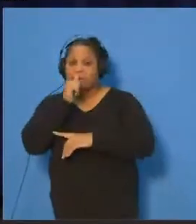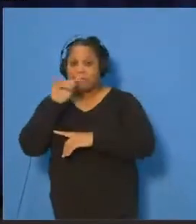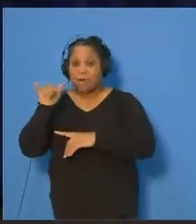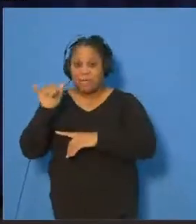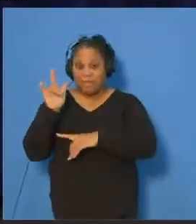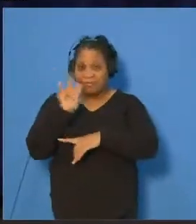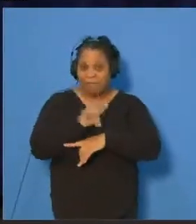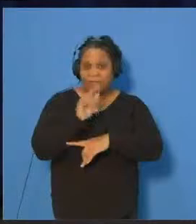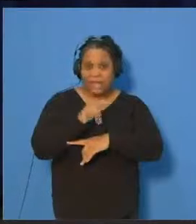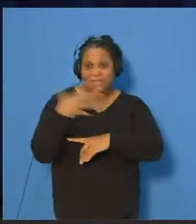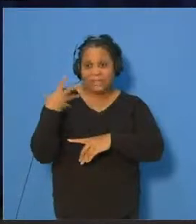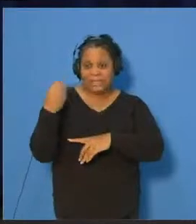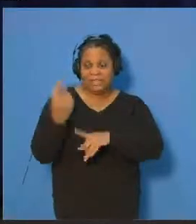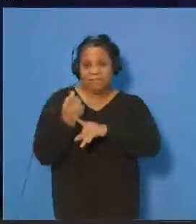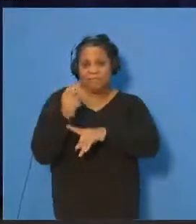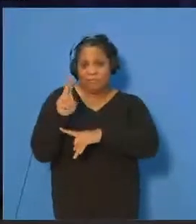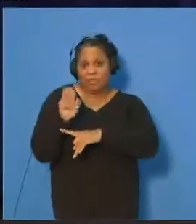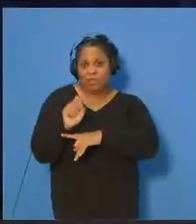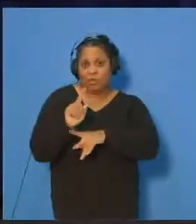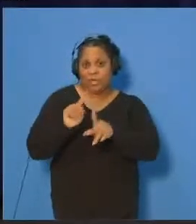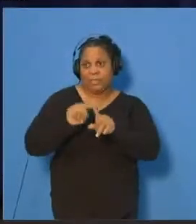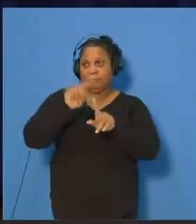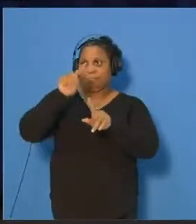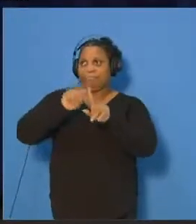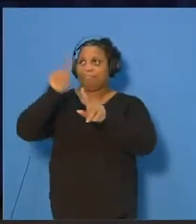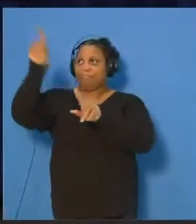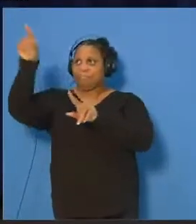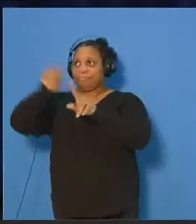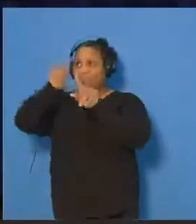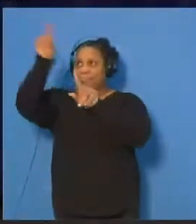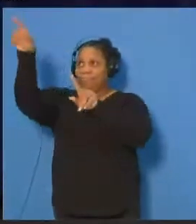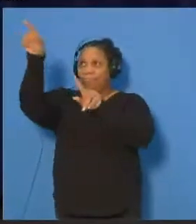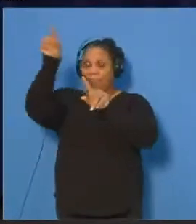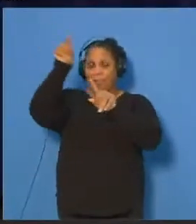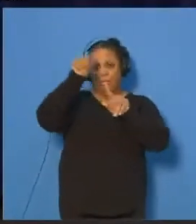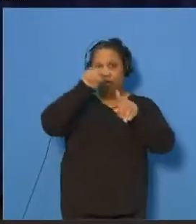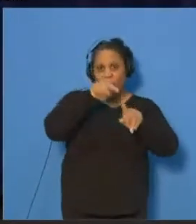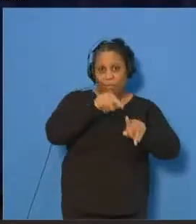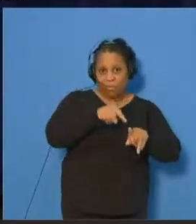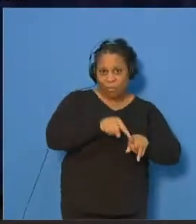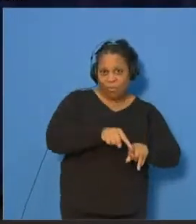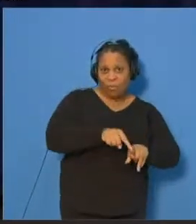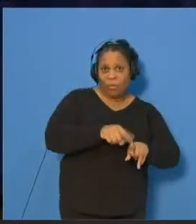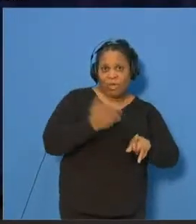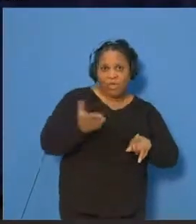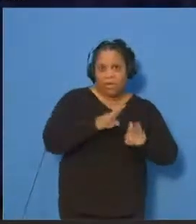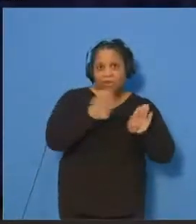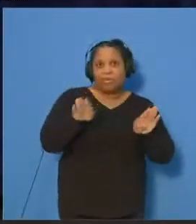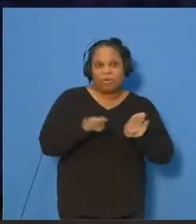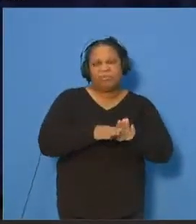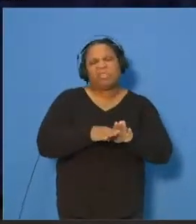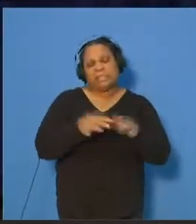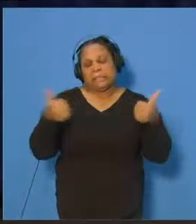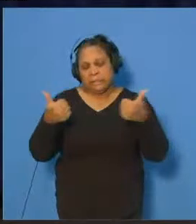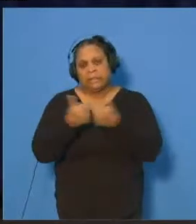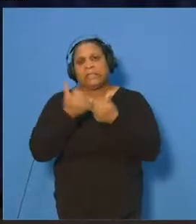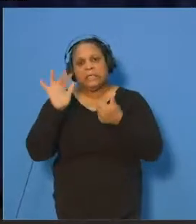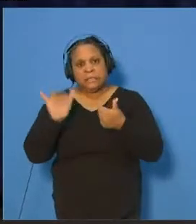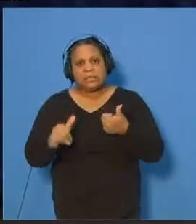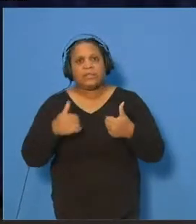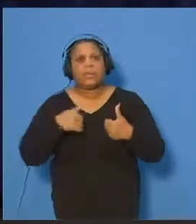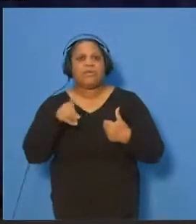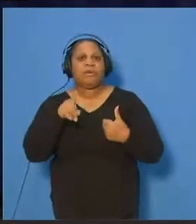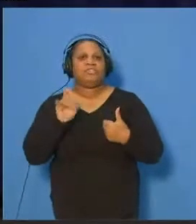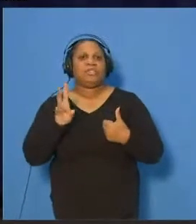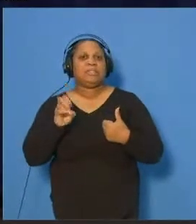might be leaving from the United States to go ahead and come here, as that is a particular challenge. And then we still have 170